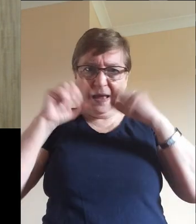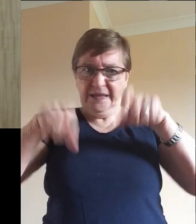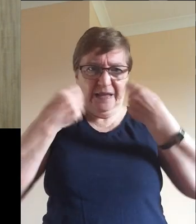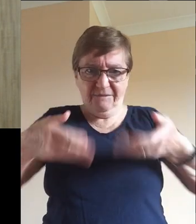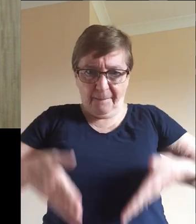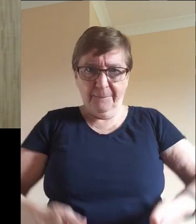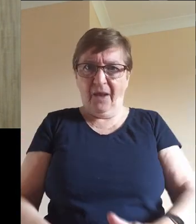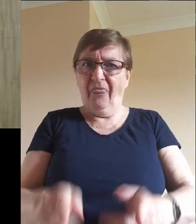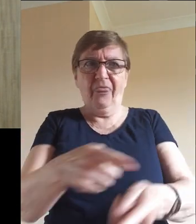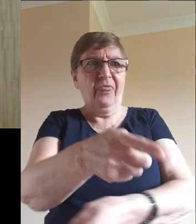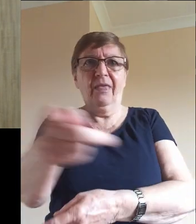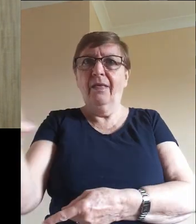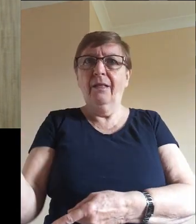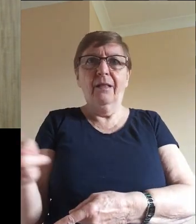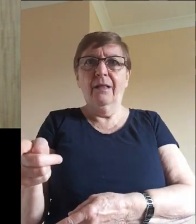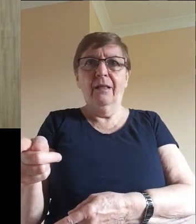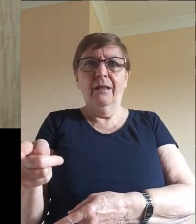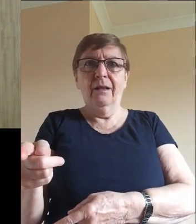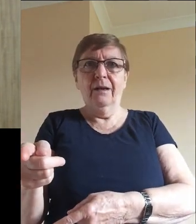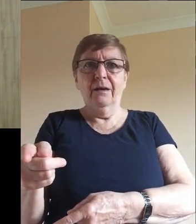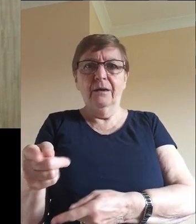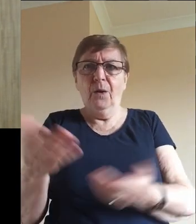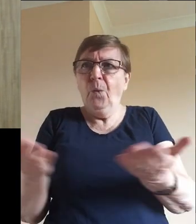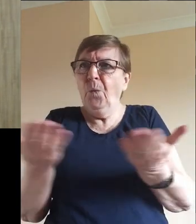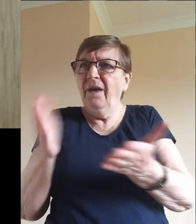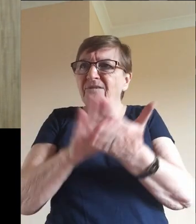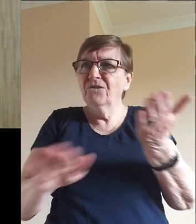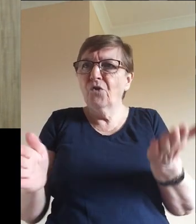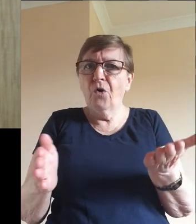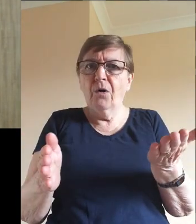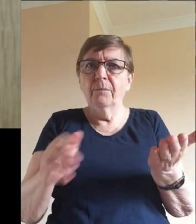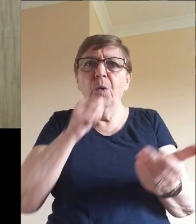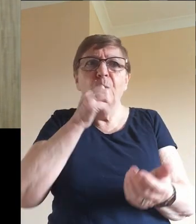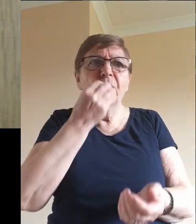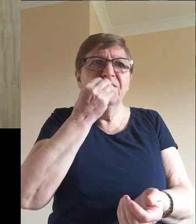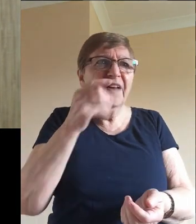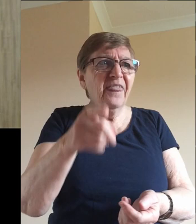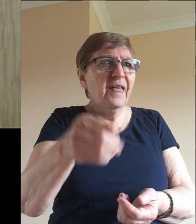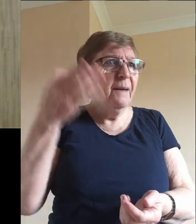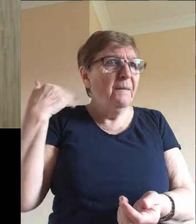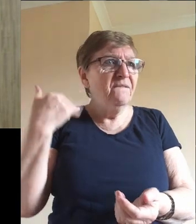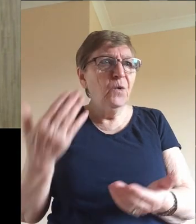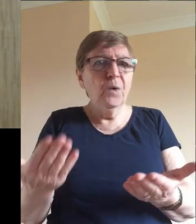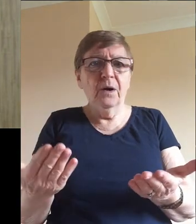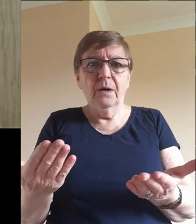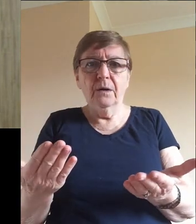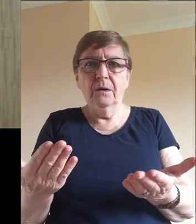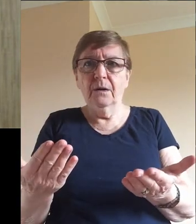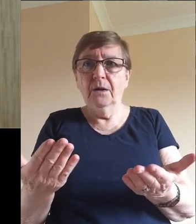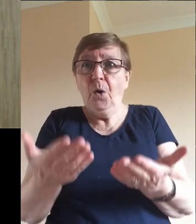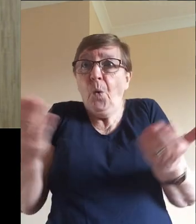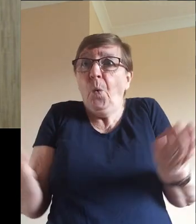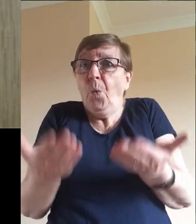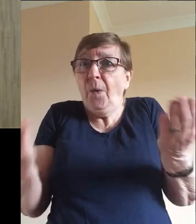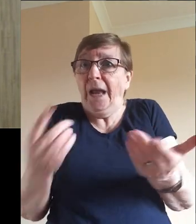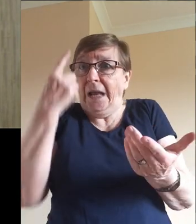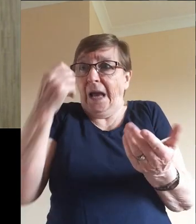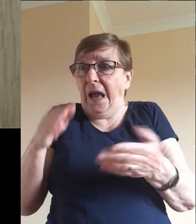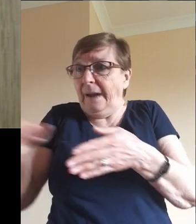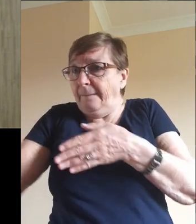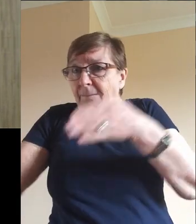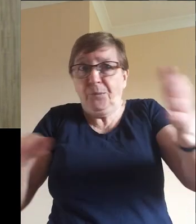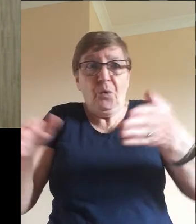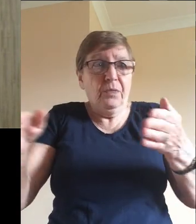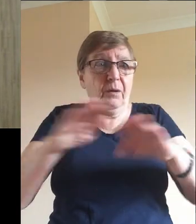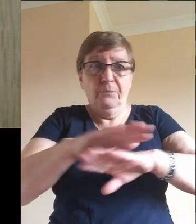Surely we would have remembered if we had. Where had they come from? Who'd been feeding them? And where on earth are we going to put them? There's